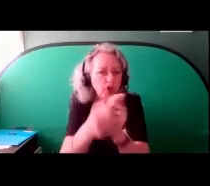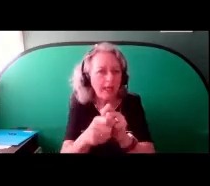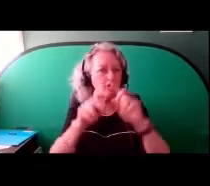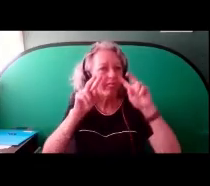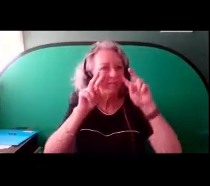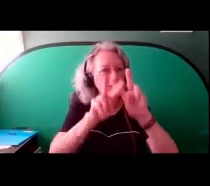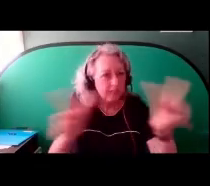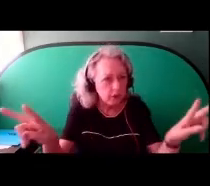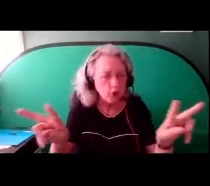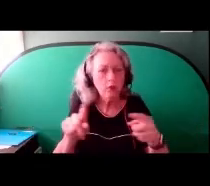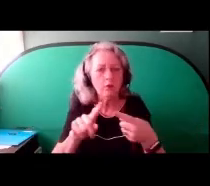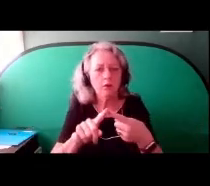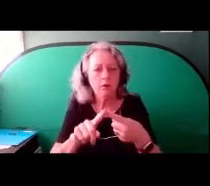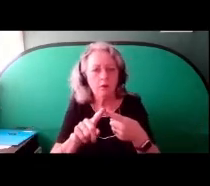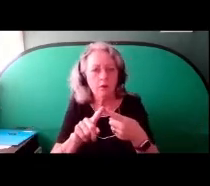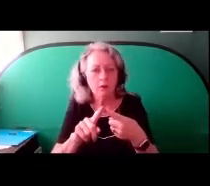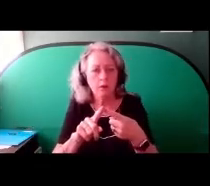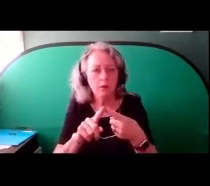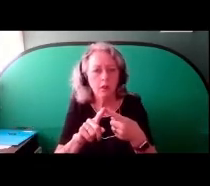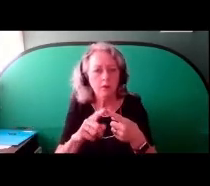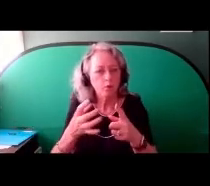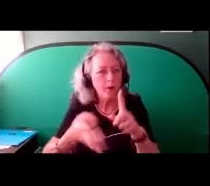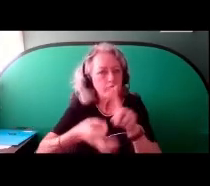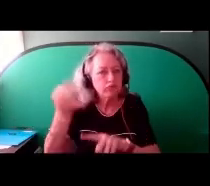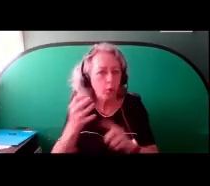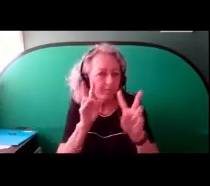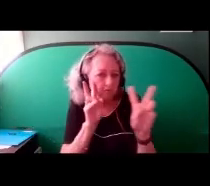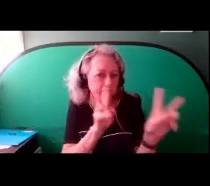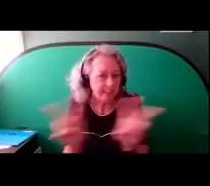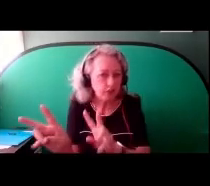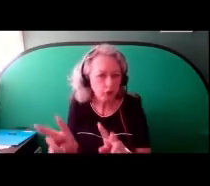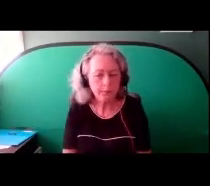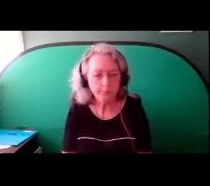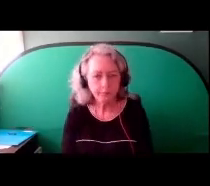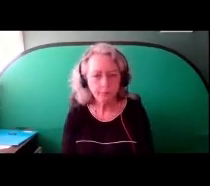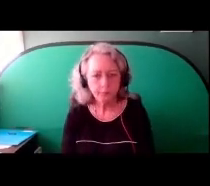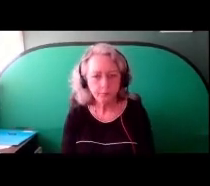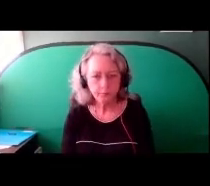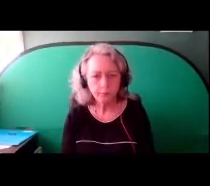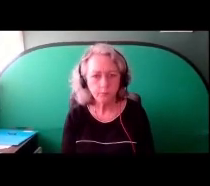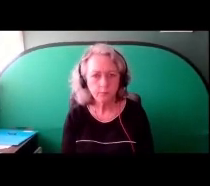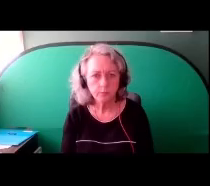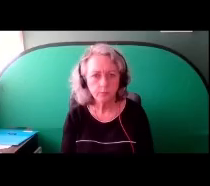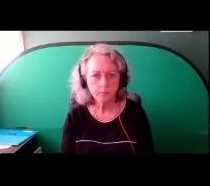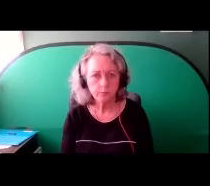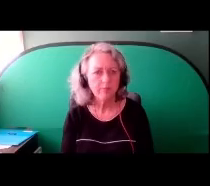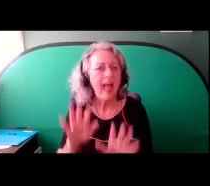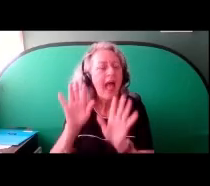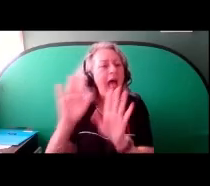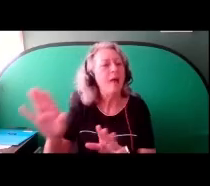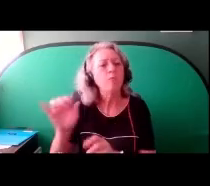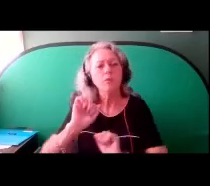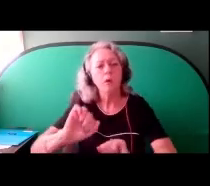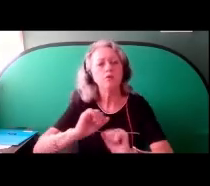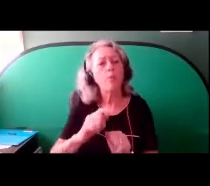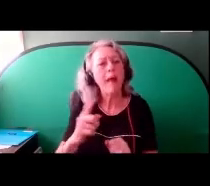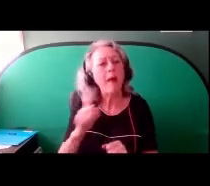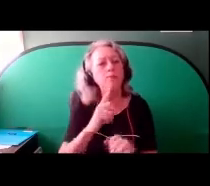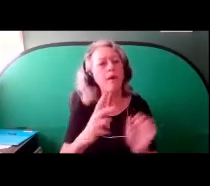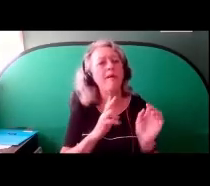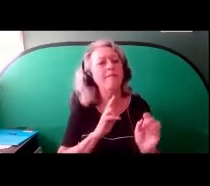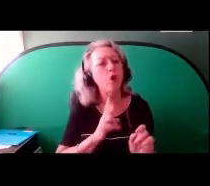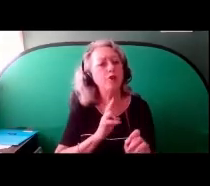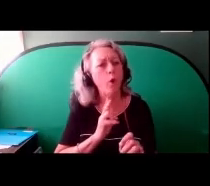change the phone settings for vision improvement. We're going to go past VoiceOver. I'm going to leave that to Matthew later on.